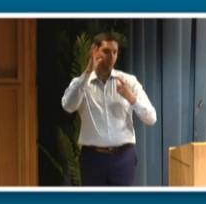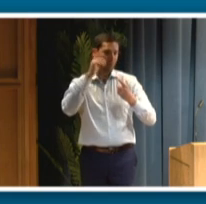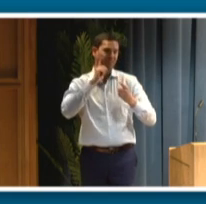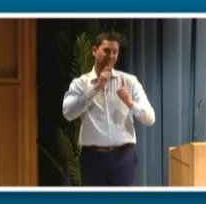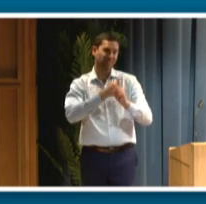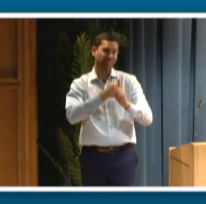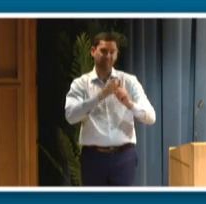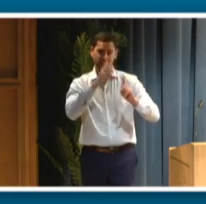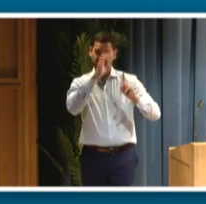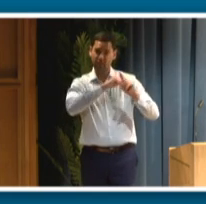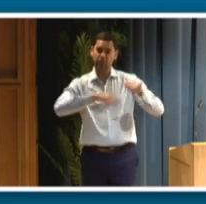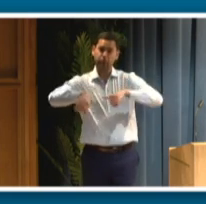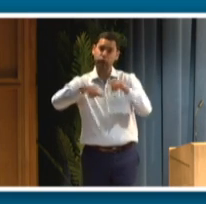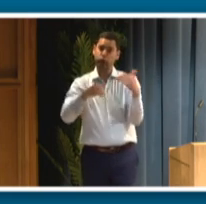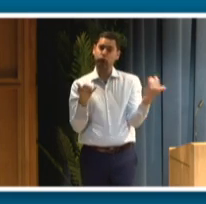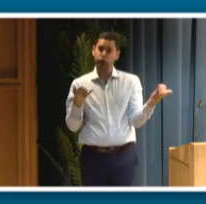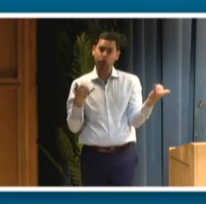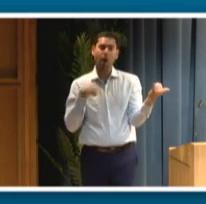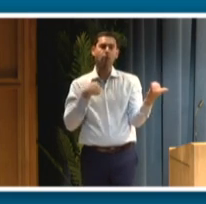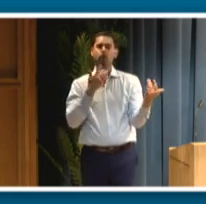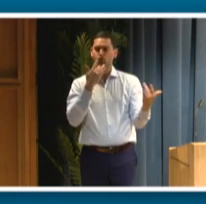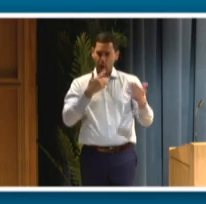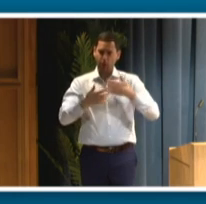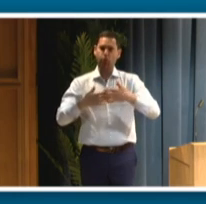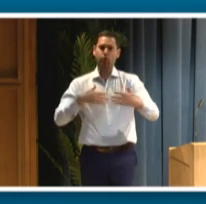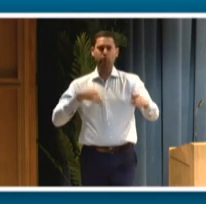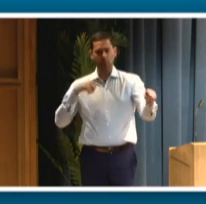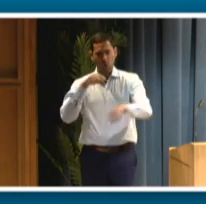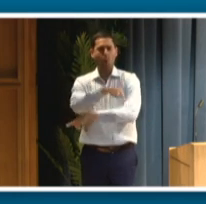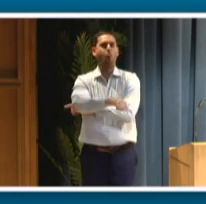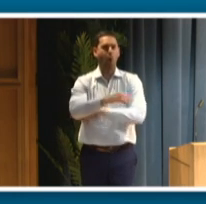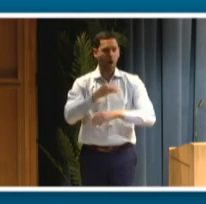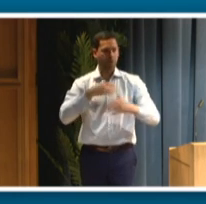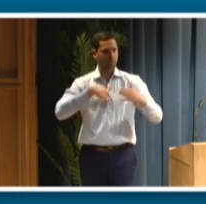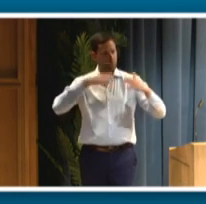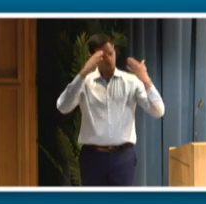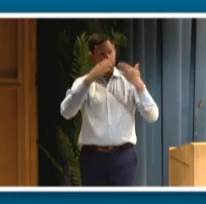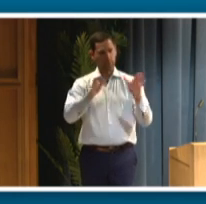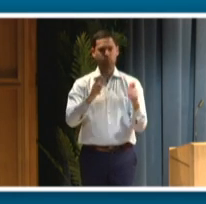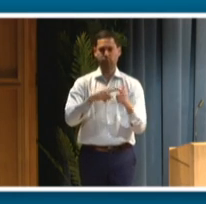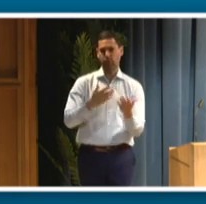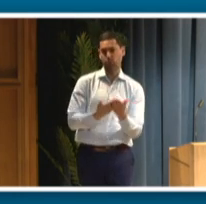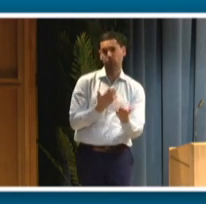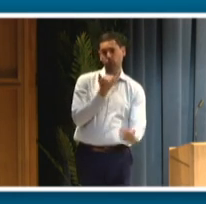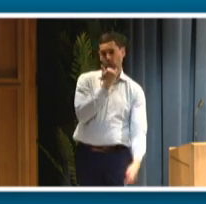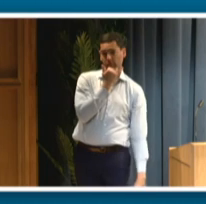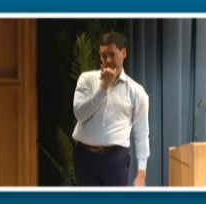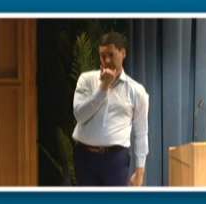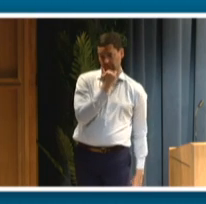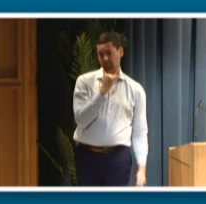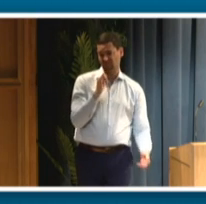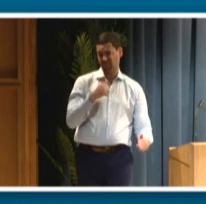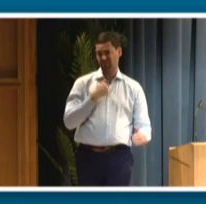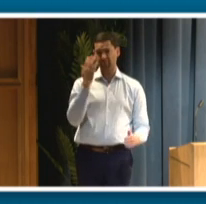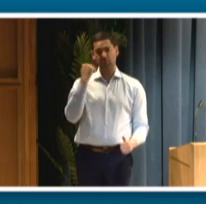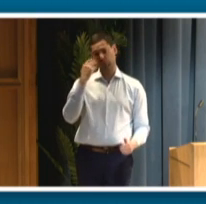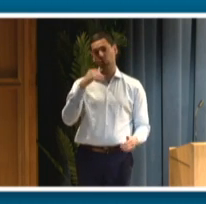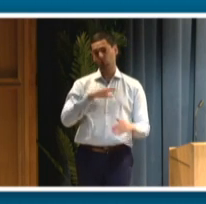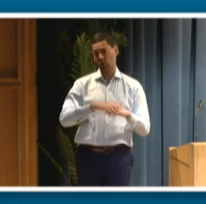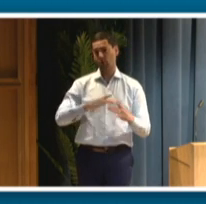then open myself up to be proven wrong. What have I experienced on the road? I experienced just that.